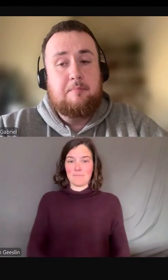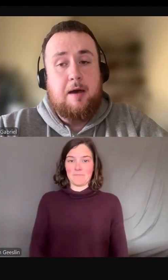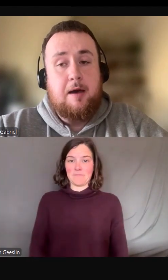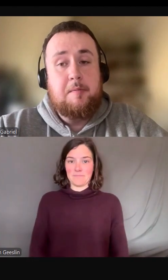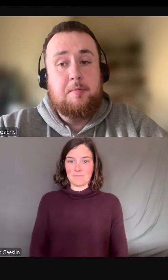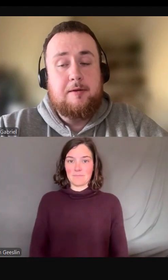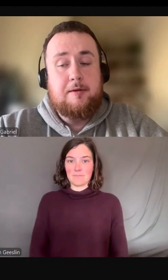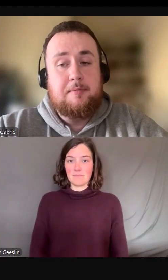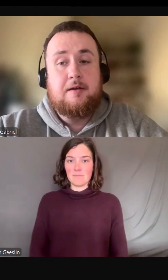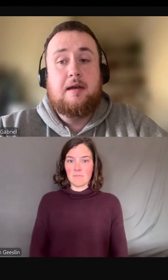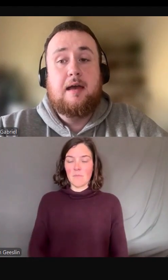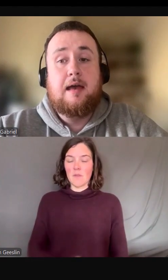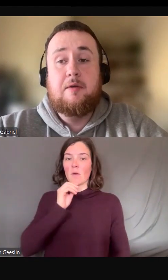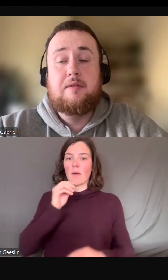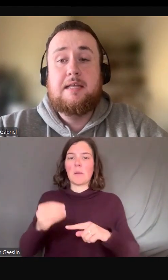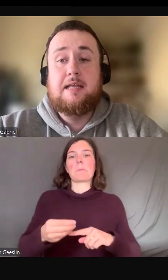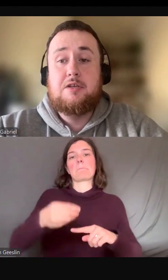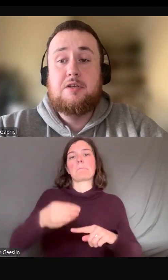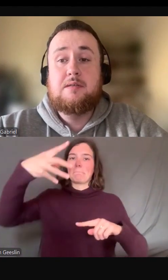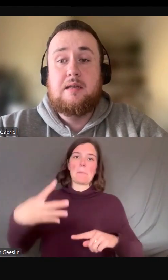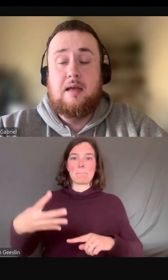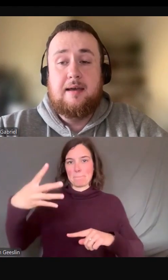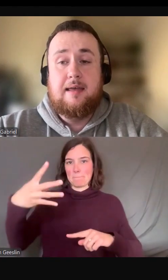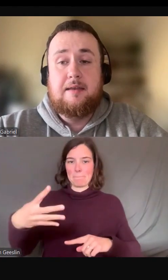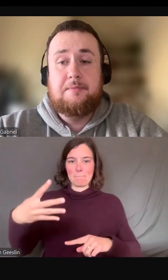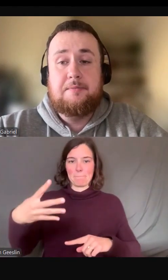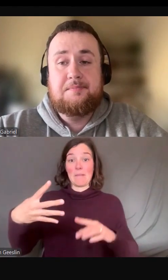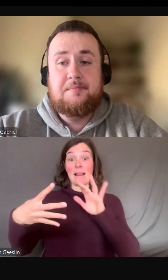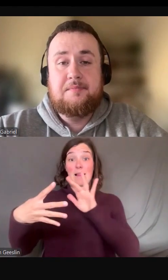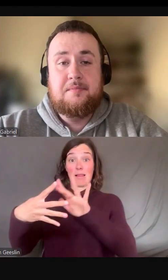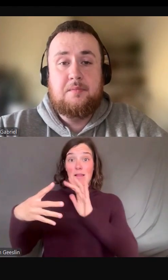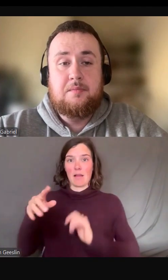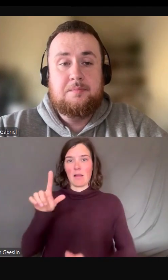A pop-up will appear, and we will then choose login.